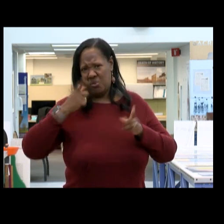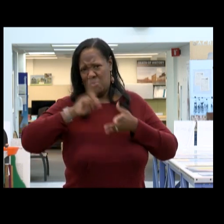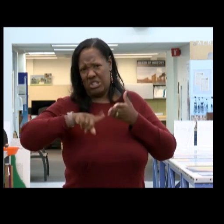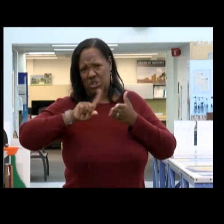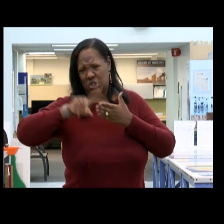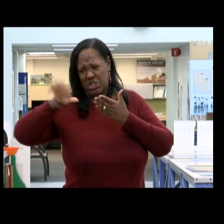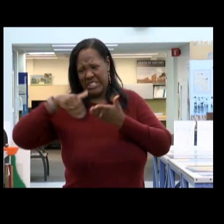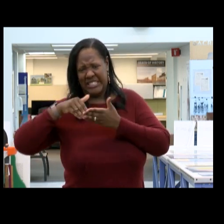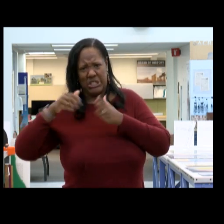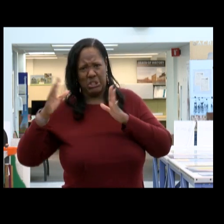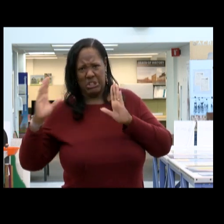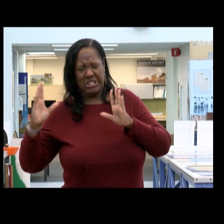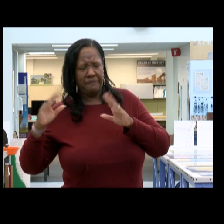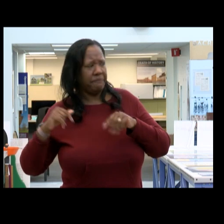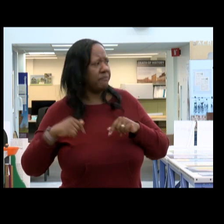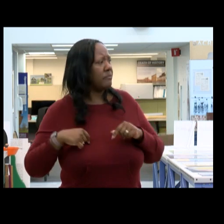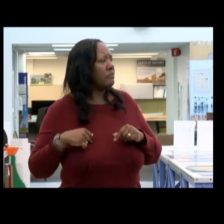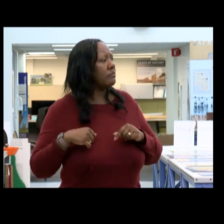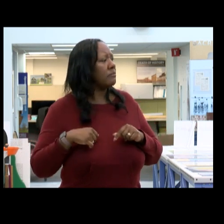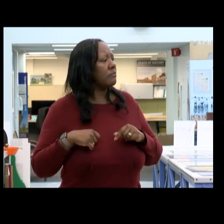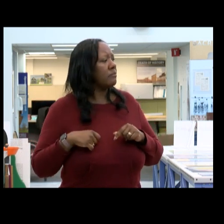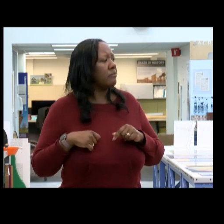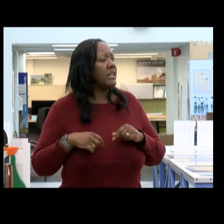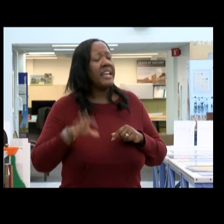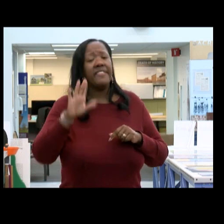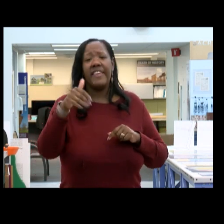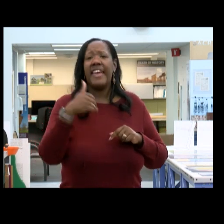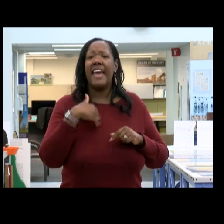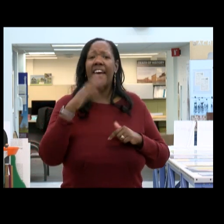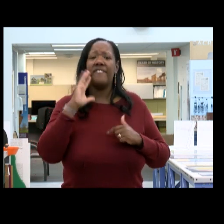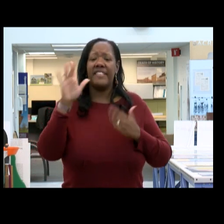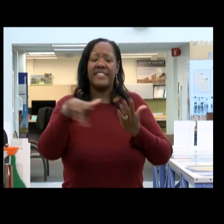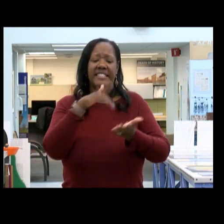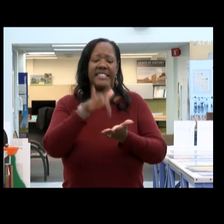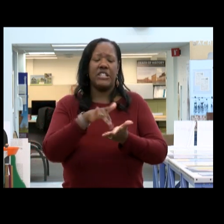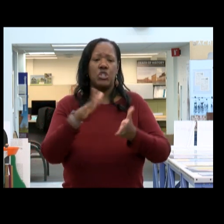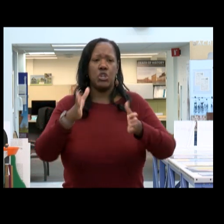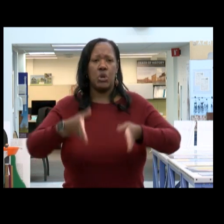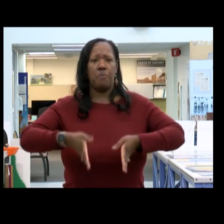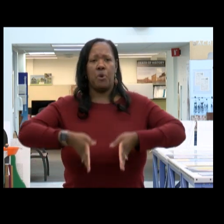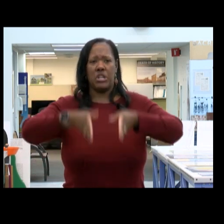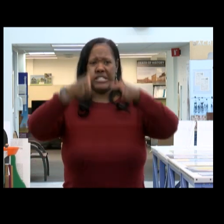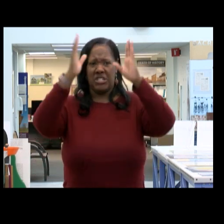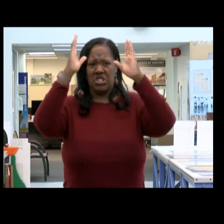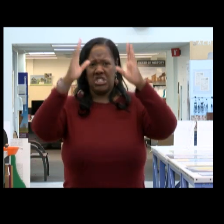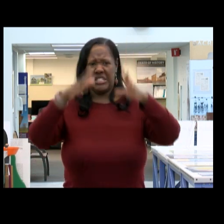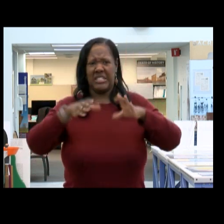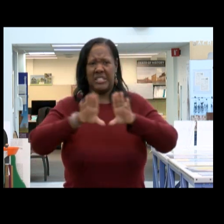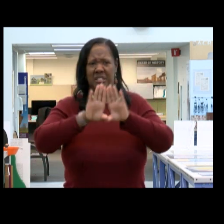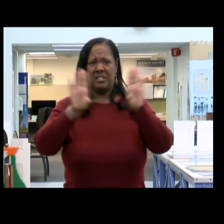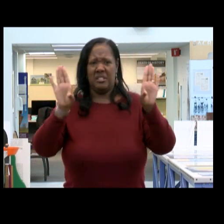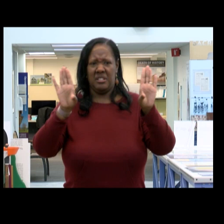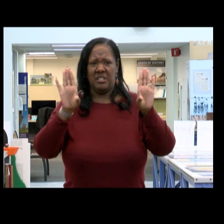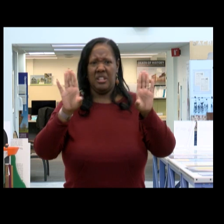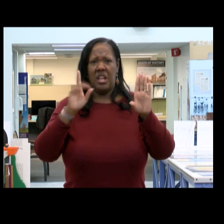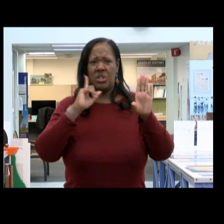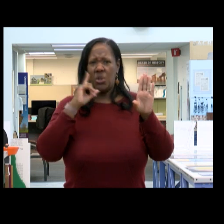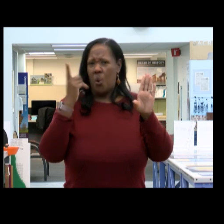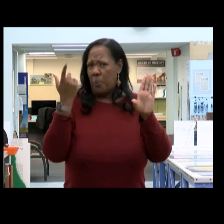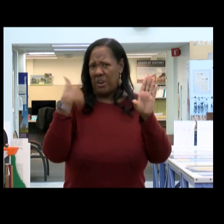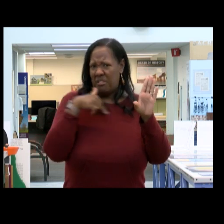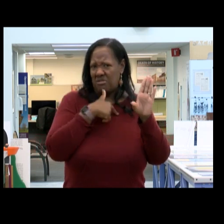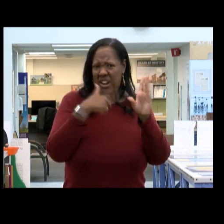even the center partitions are covered with mural material. So it was, you know, what are we going to use for